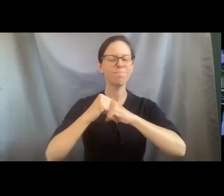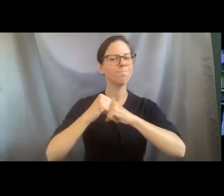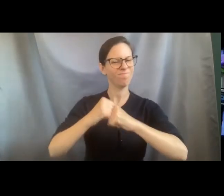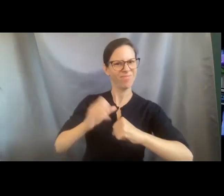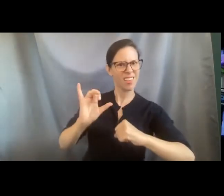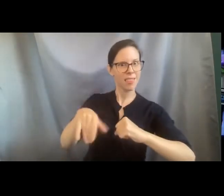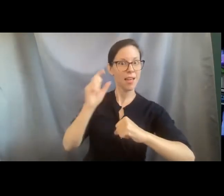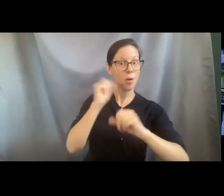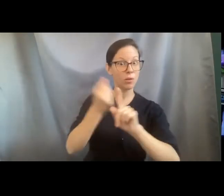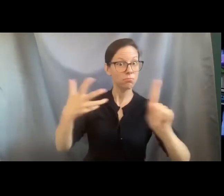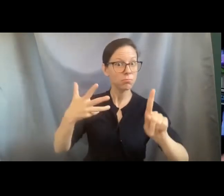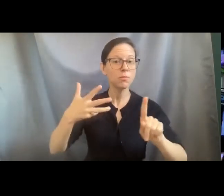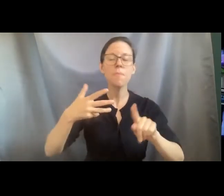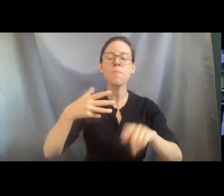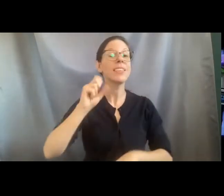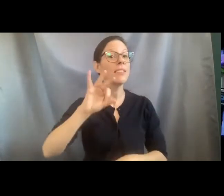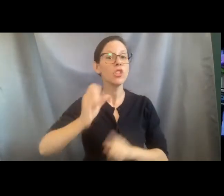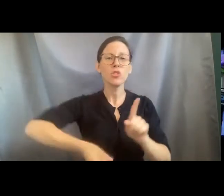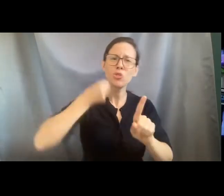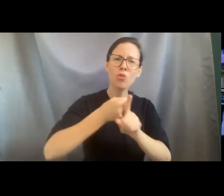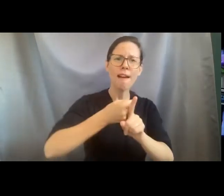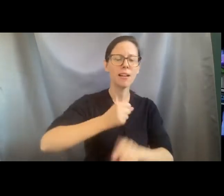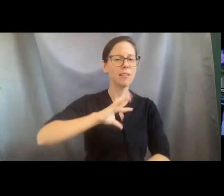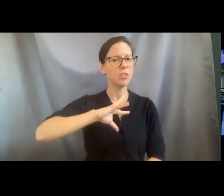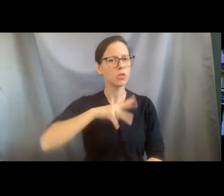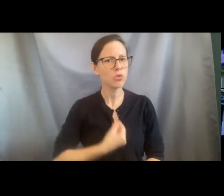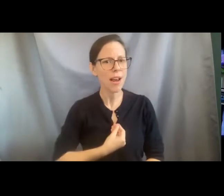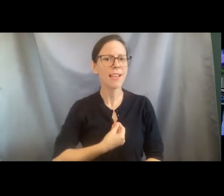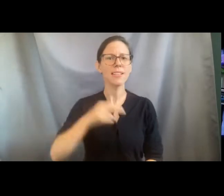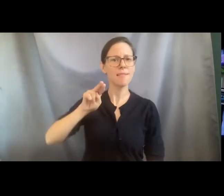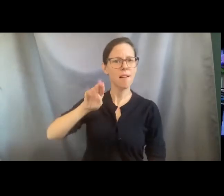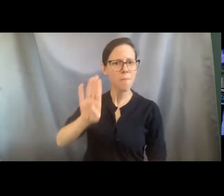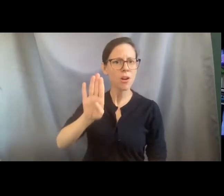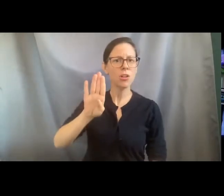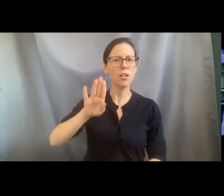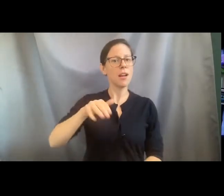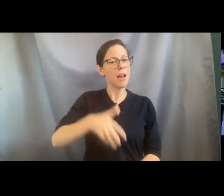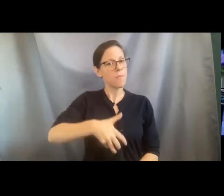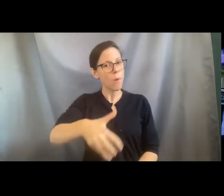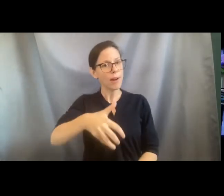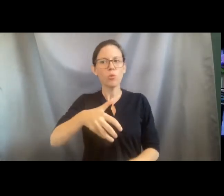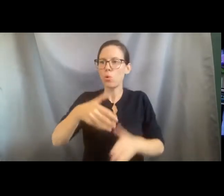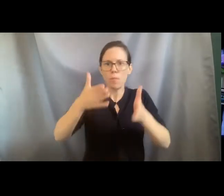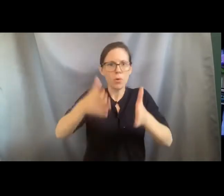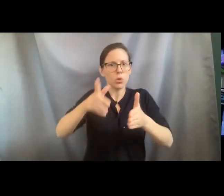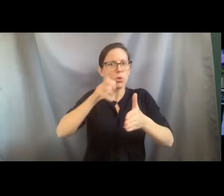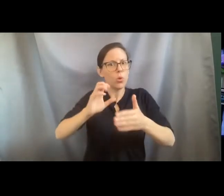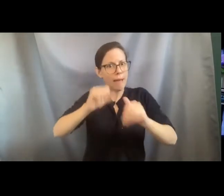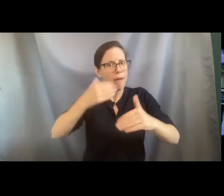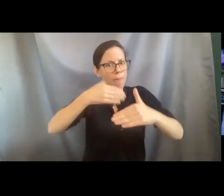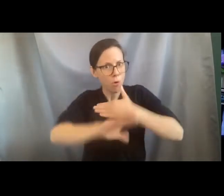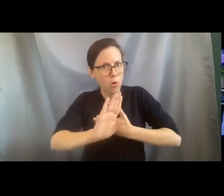a trans, a non-binary, a pregnant or birthing person, you strike a